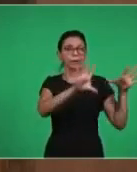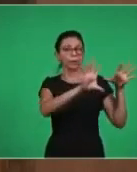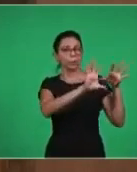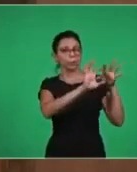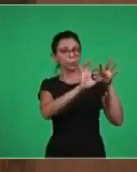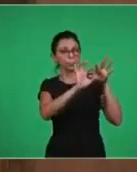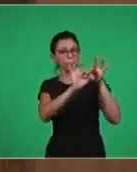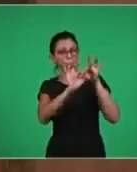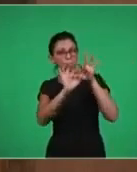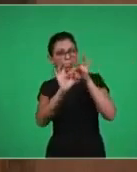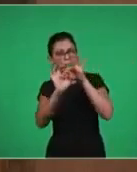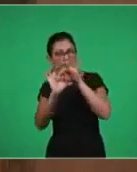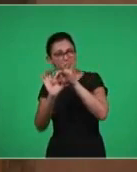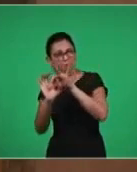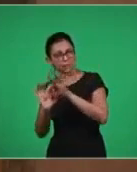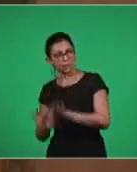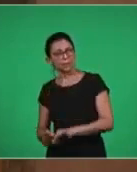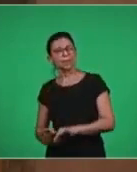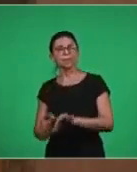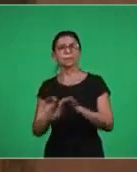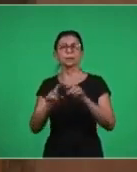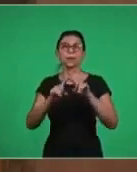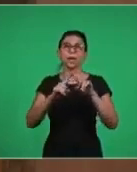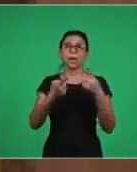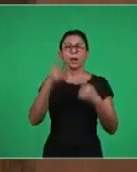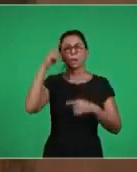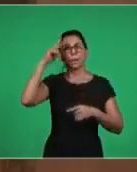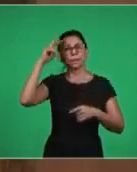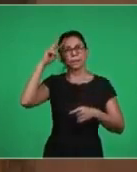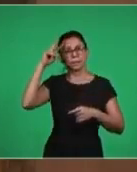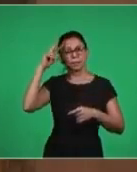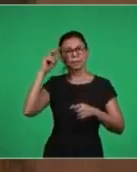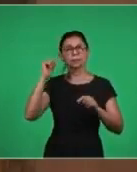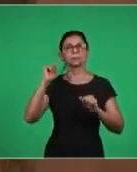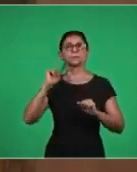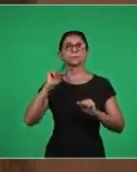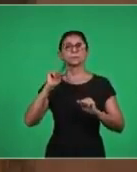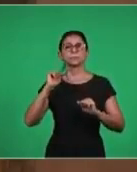the way in which the message will